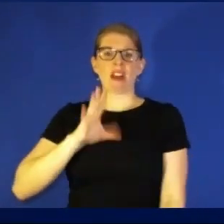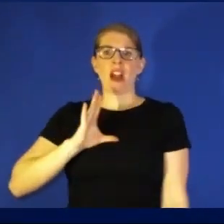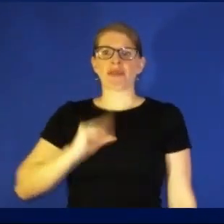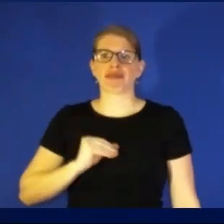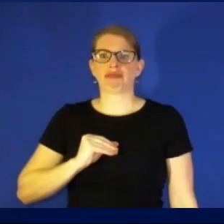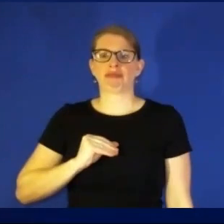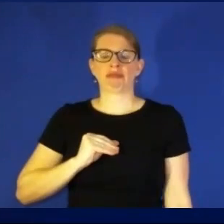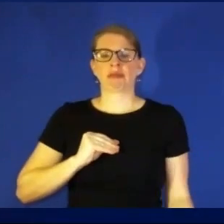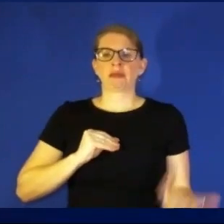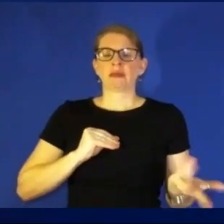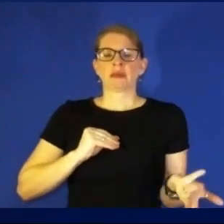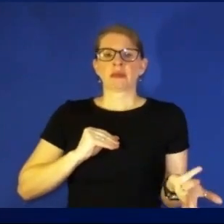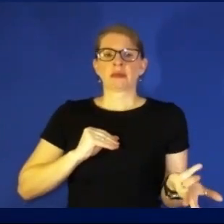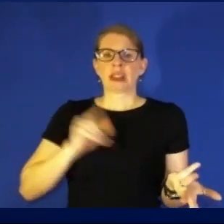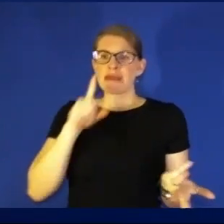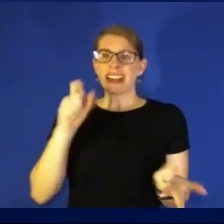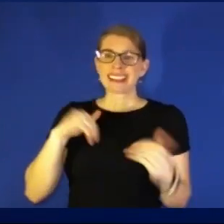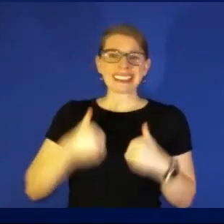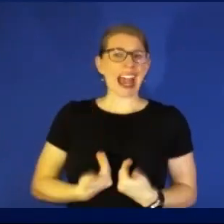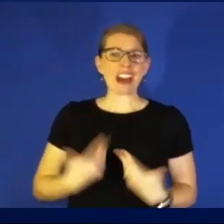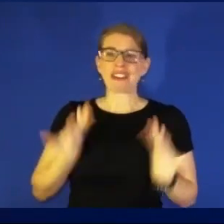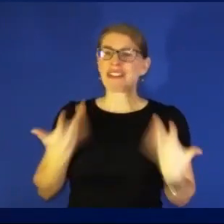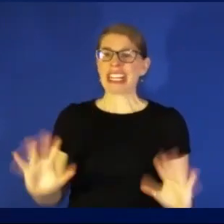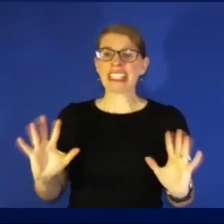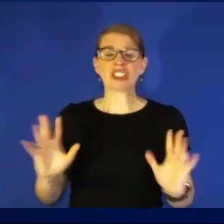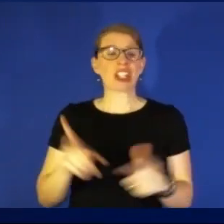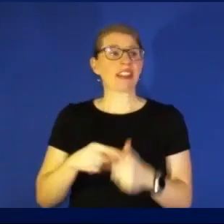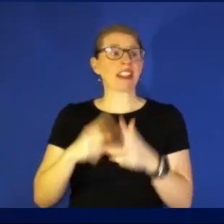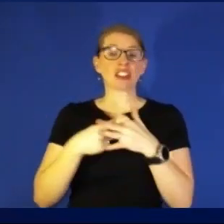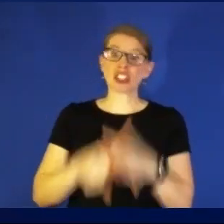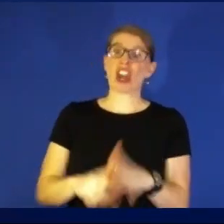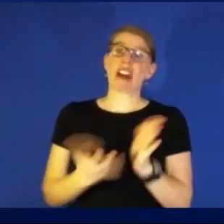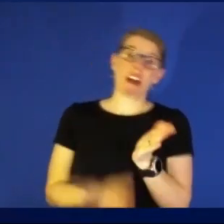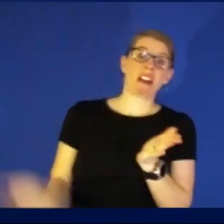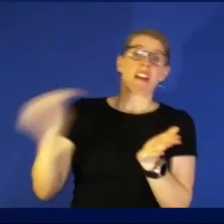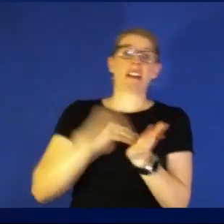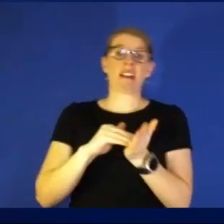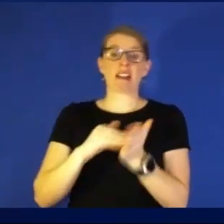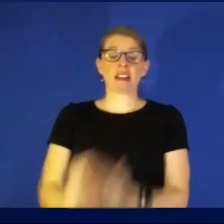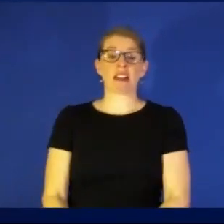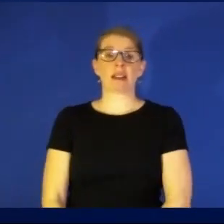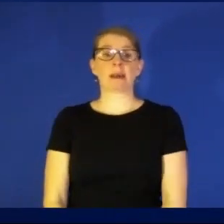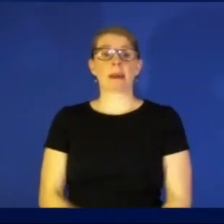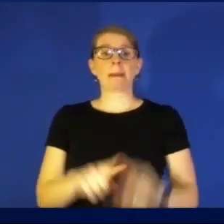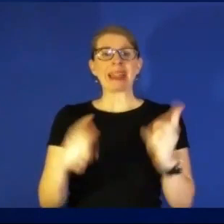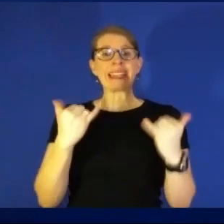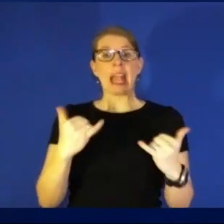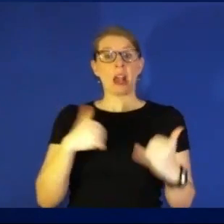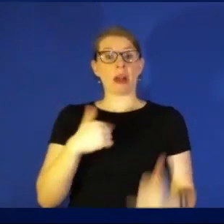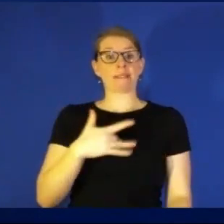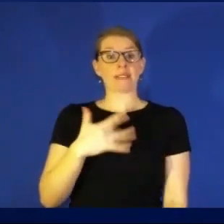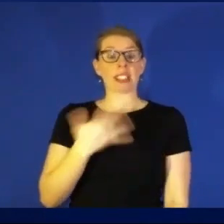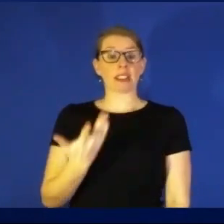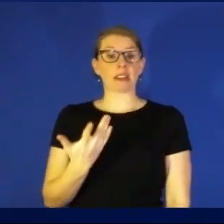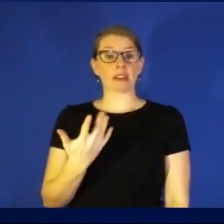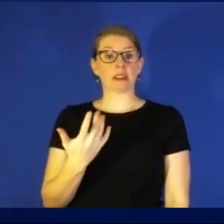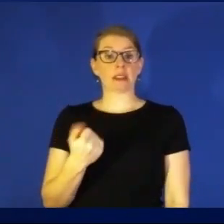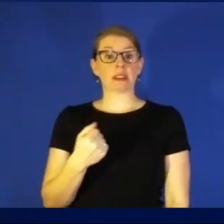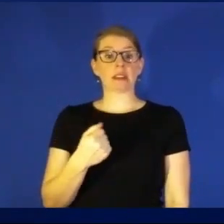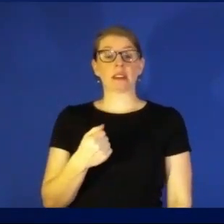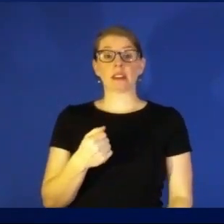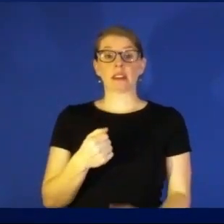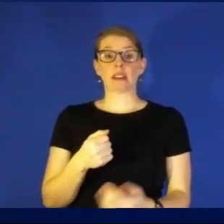because we were so tired then going into another surge. I feel like now, right now, we're in